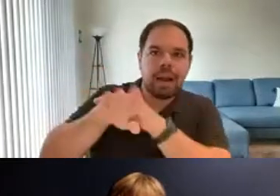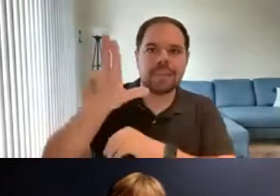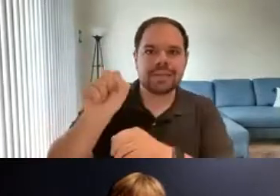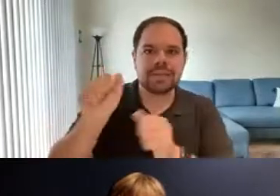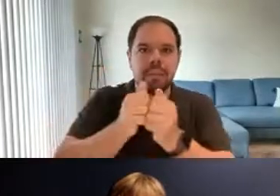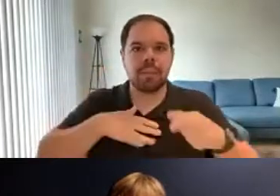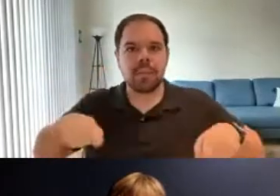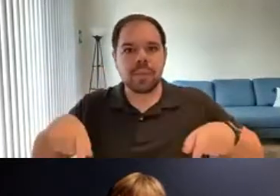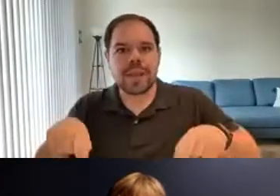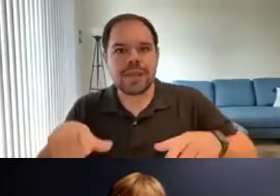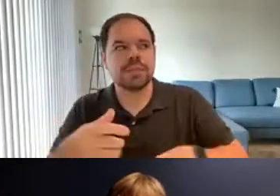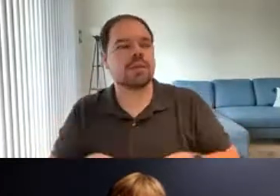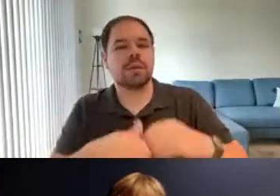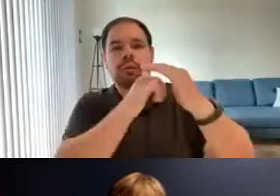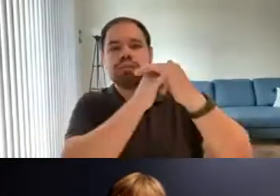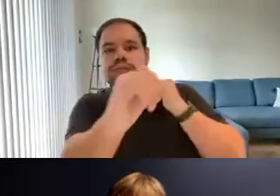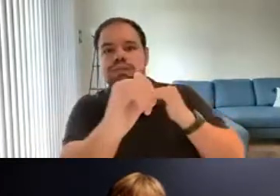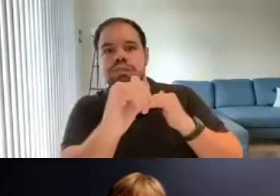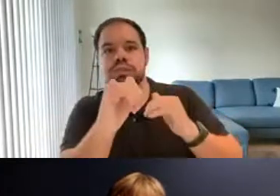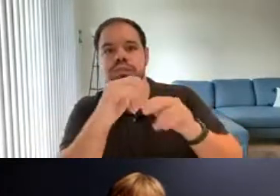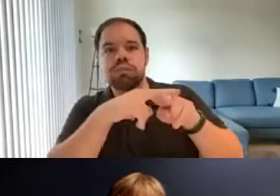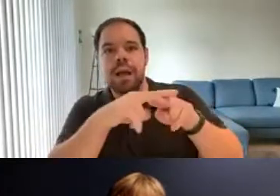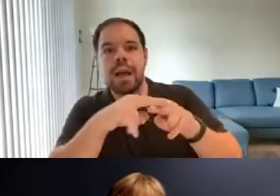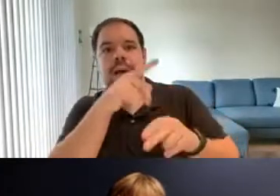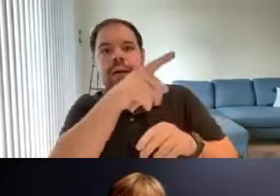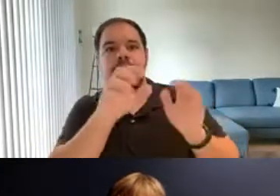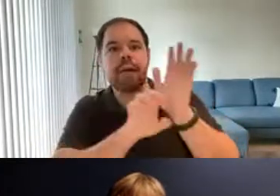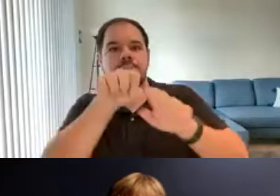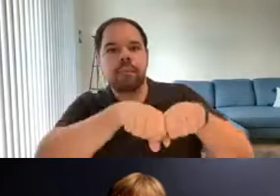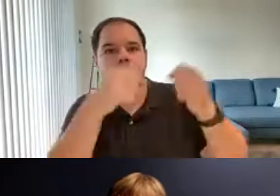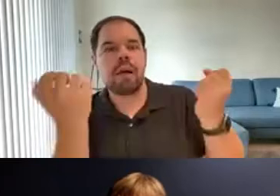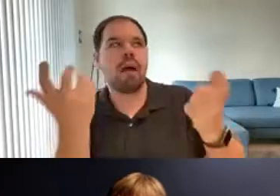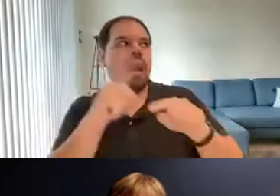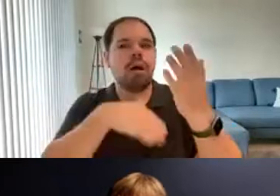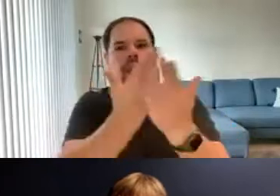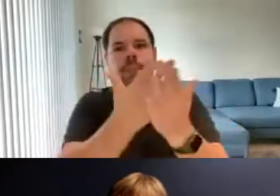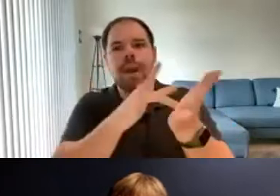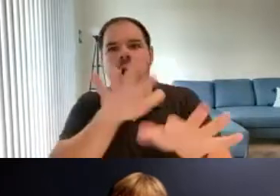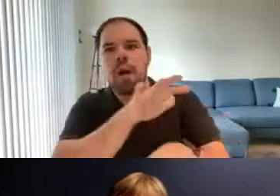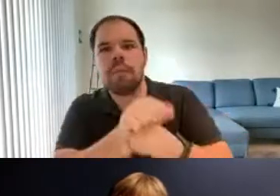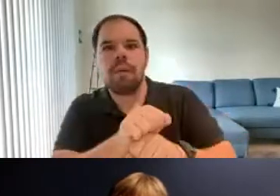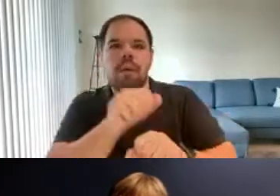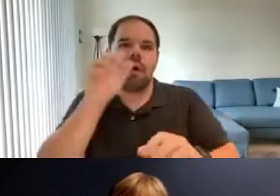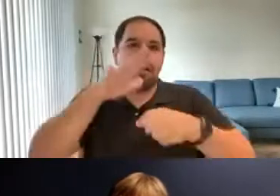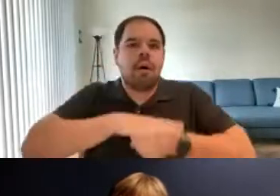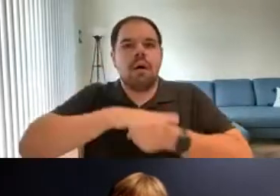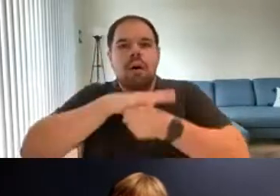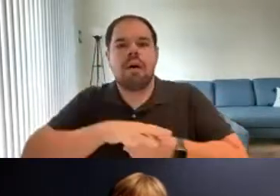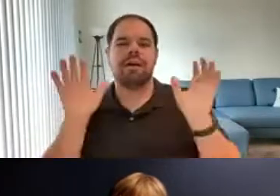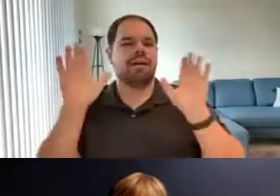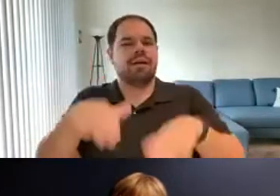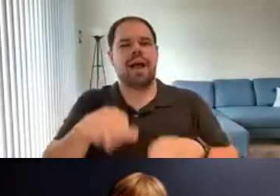transportation, having to depend on a bus system, if they have a wheelchair, if there's an elevator that's